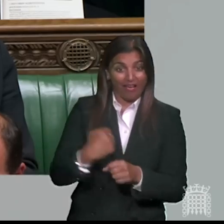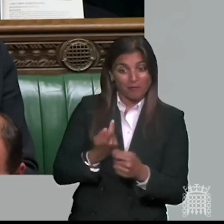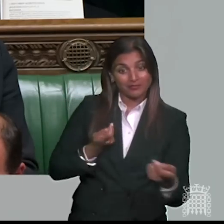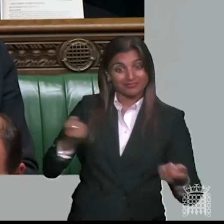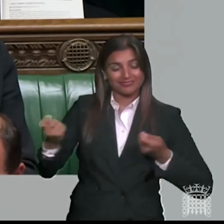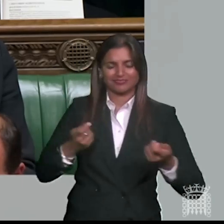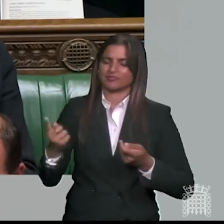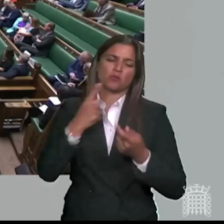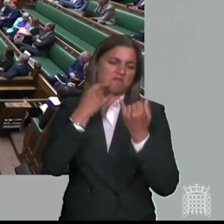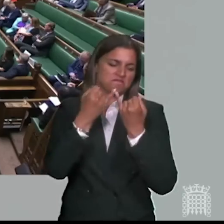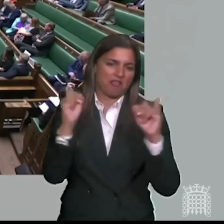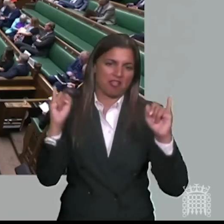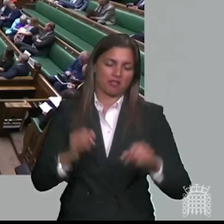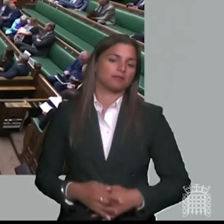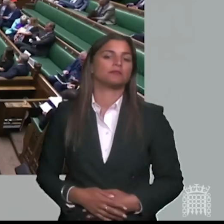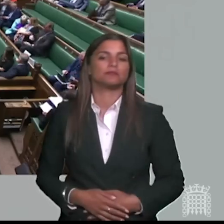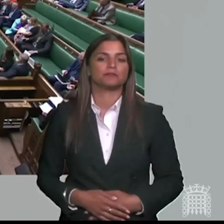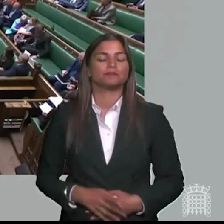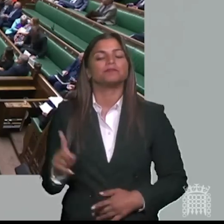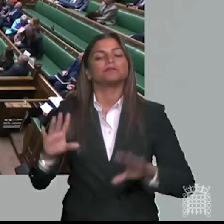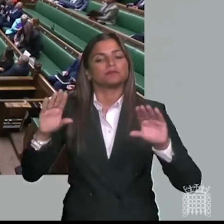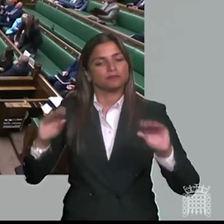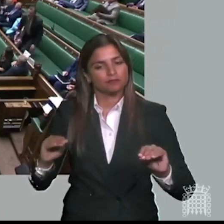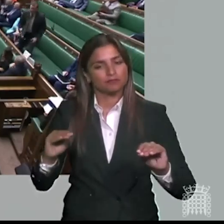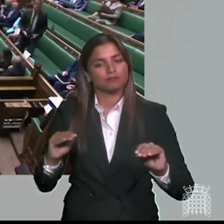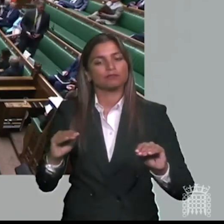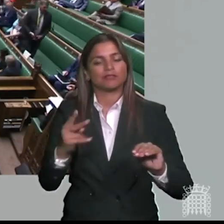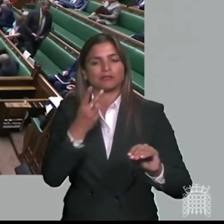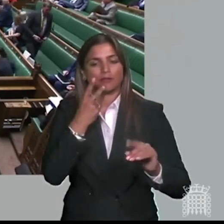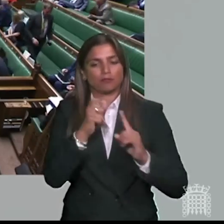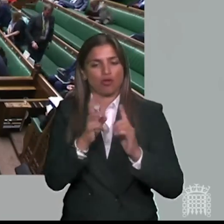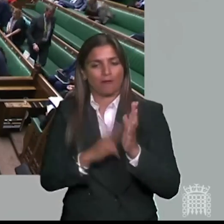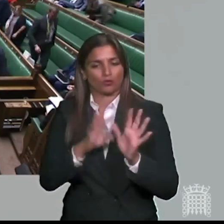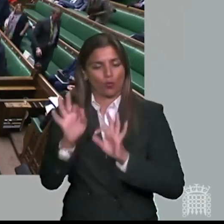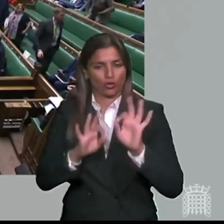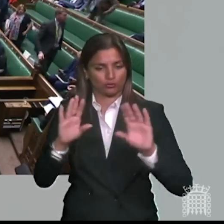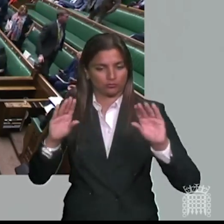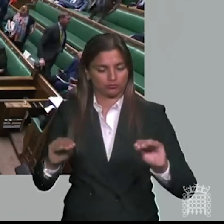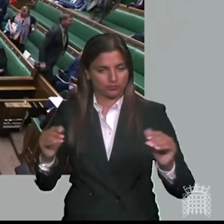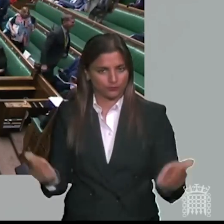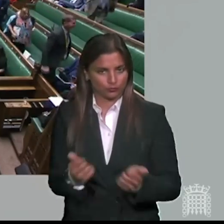That completes Deputy Prime Minister's questions. Just let the Chamber clear. Sorry.